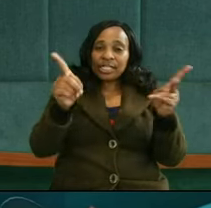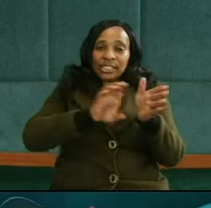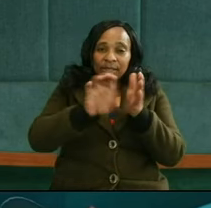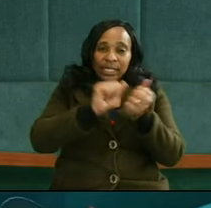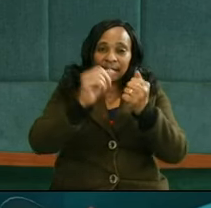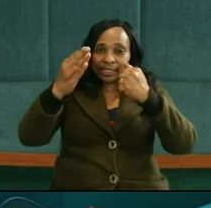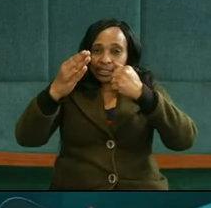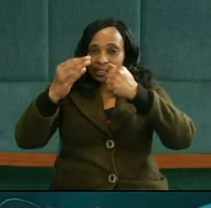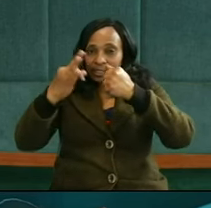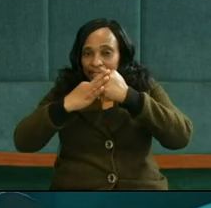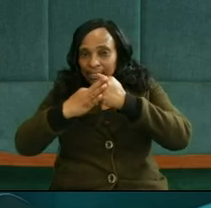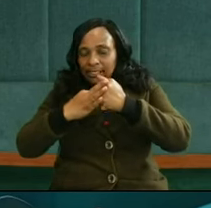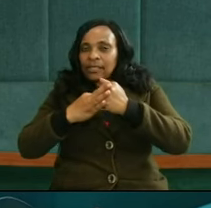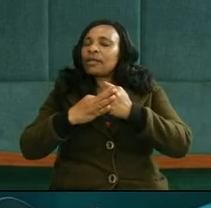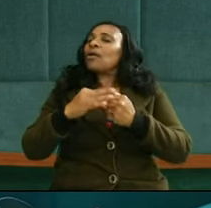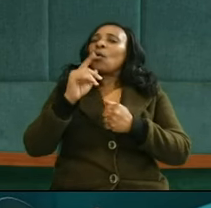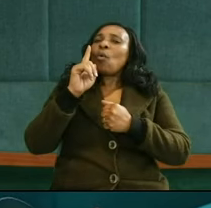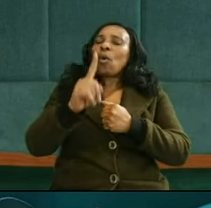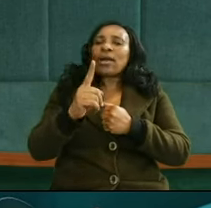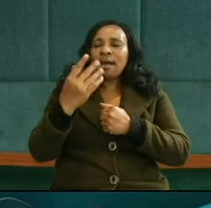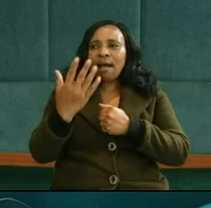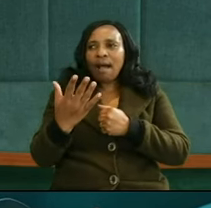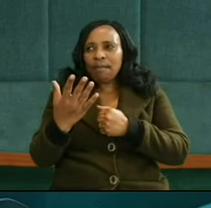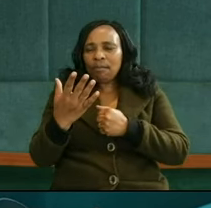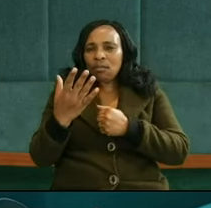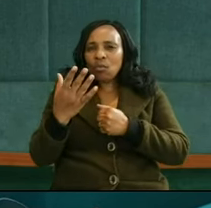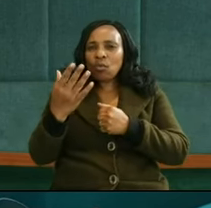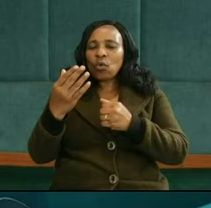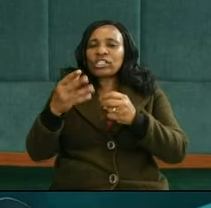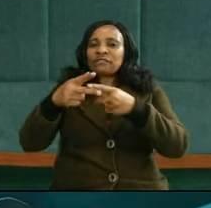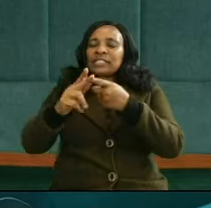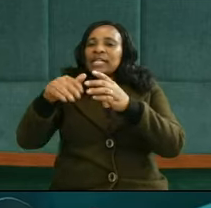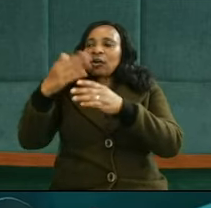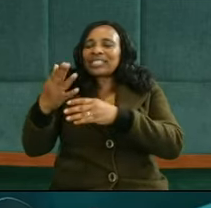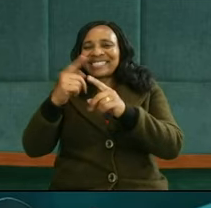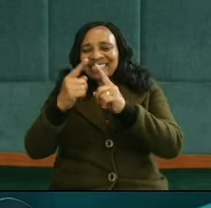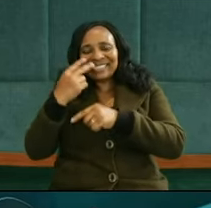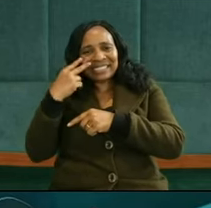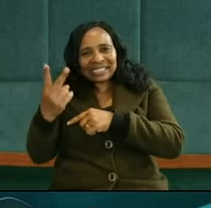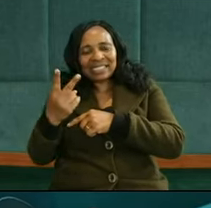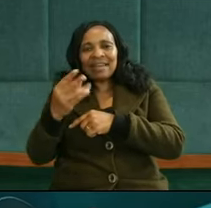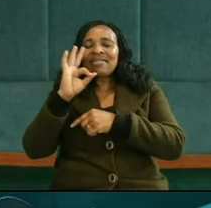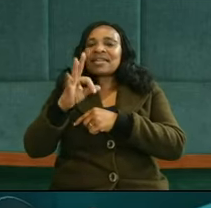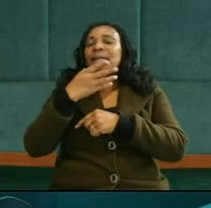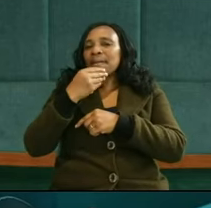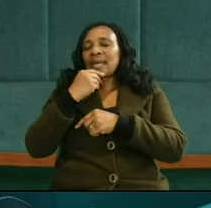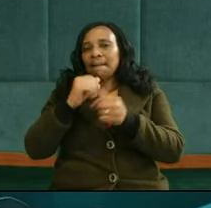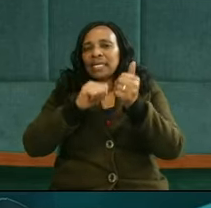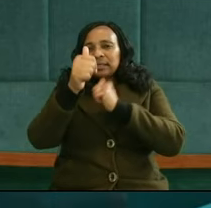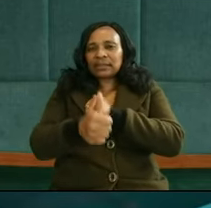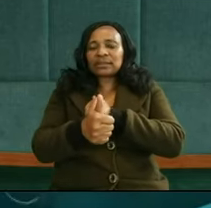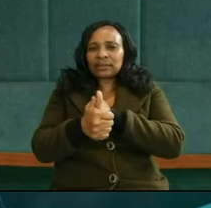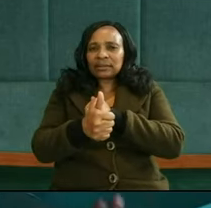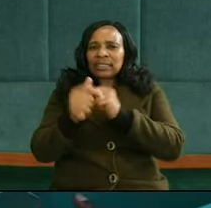18, while Abraham was seated outside his tent, he saw three men passing.